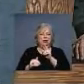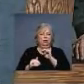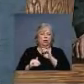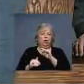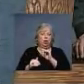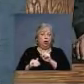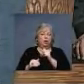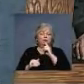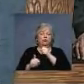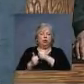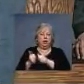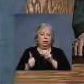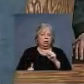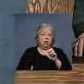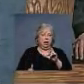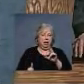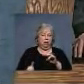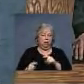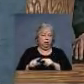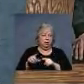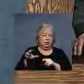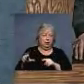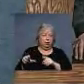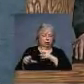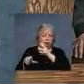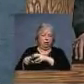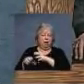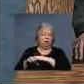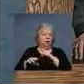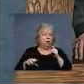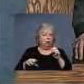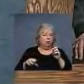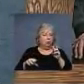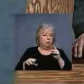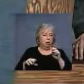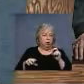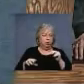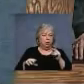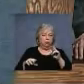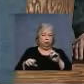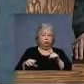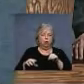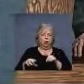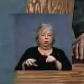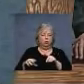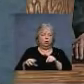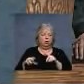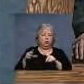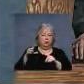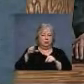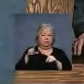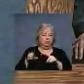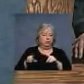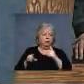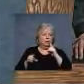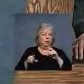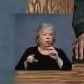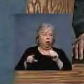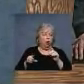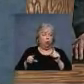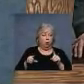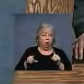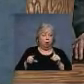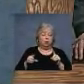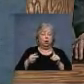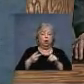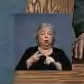acre. And then the tract that fronts on Bowman Road is either for O1